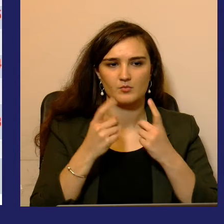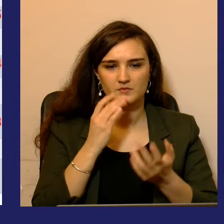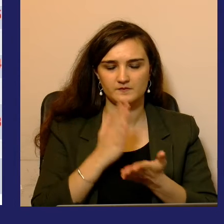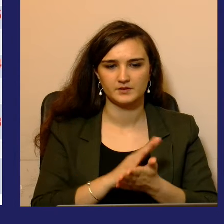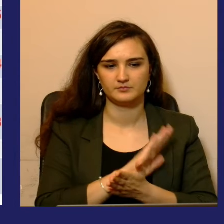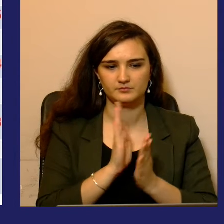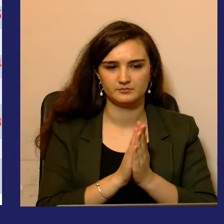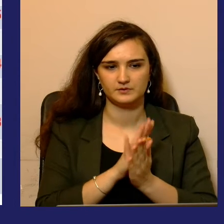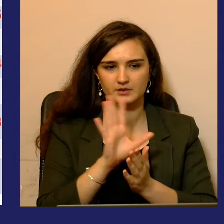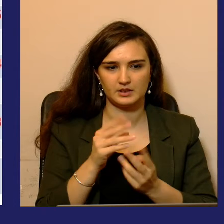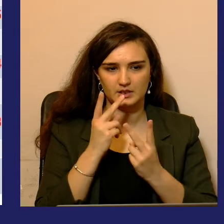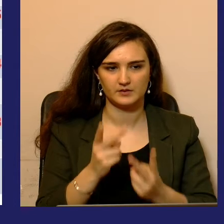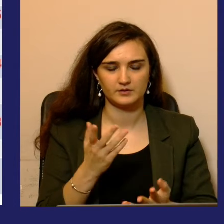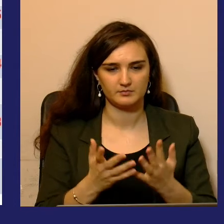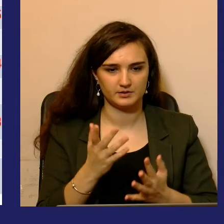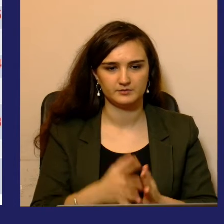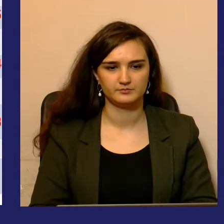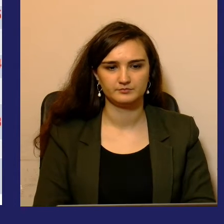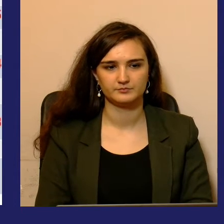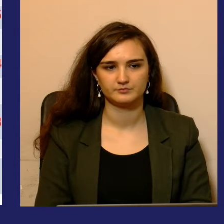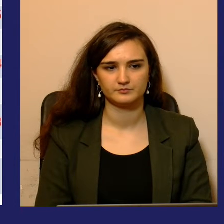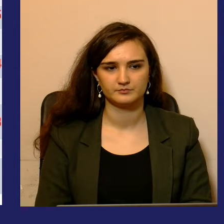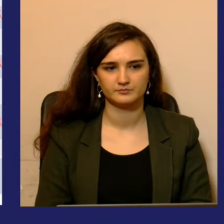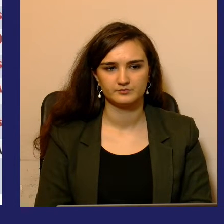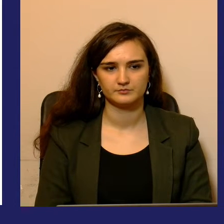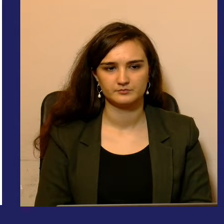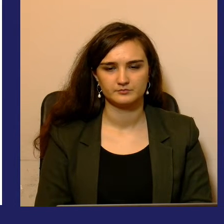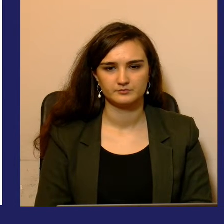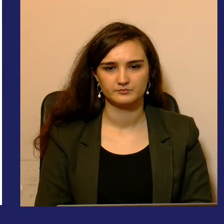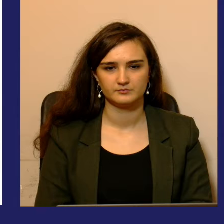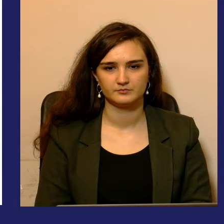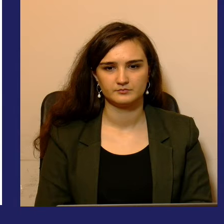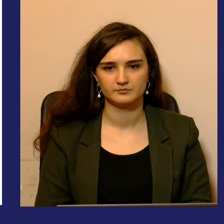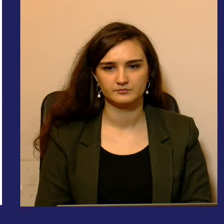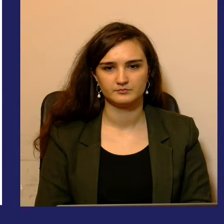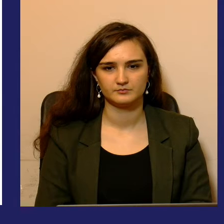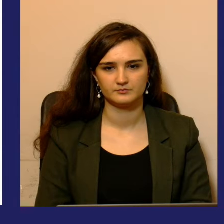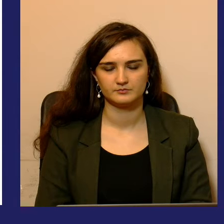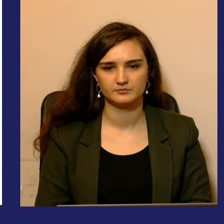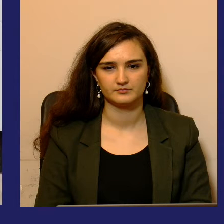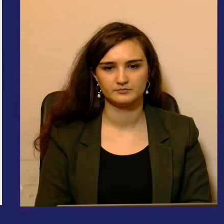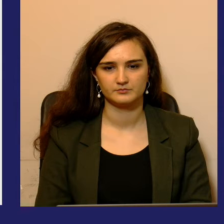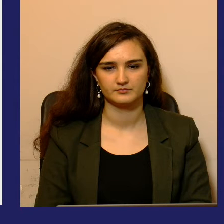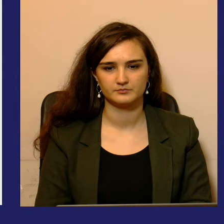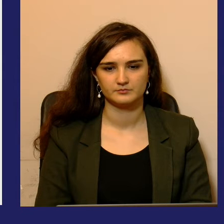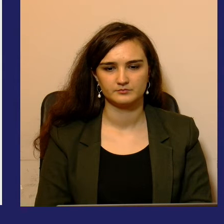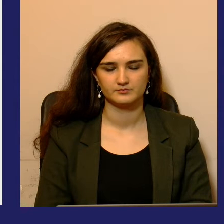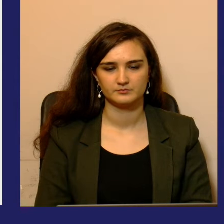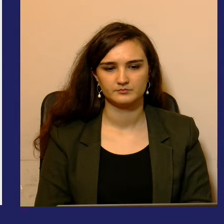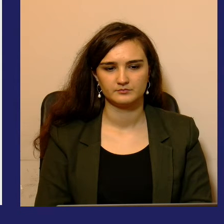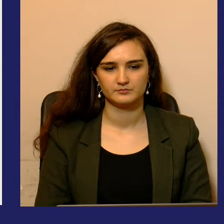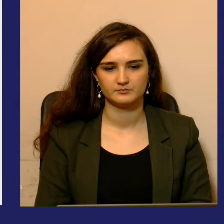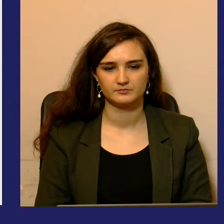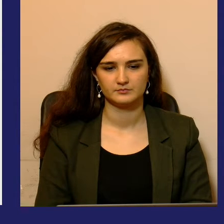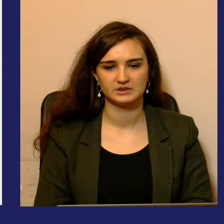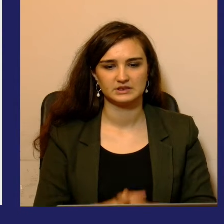it. Here is the sort of the disaster that happened in Mexican elections